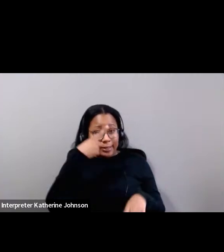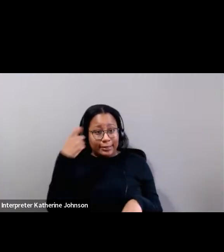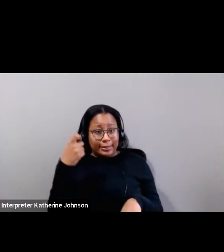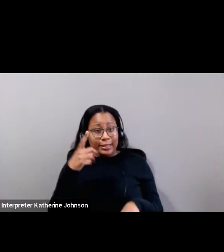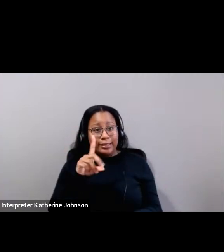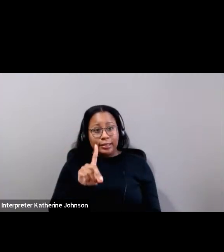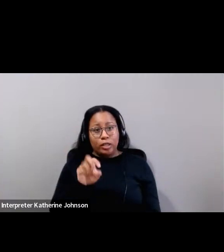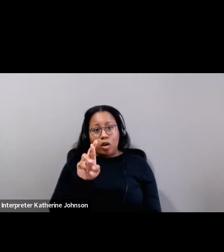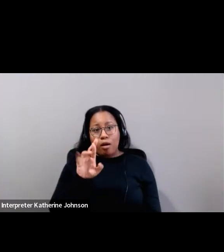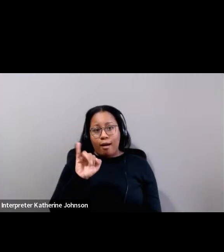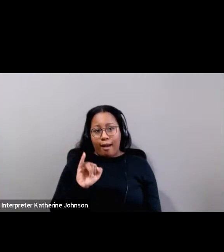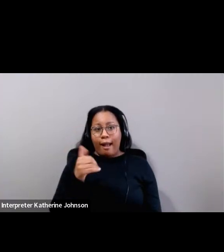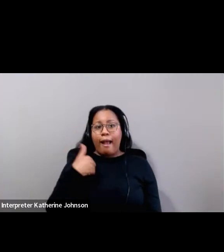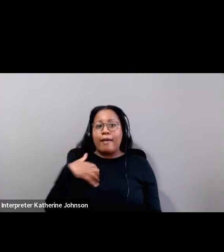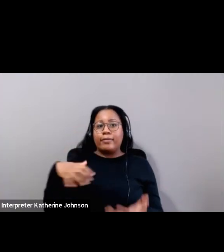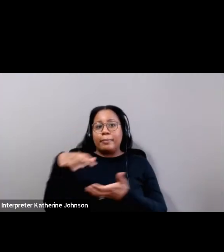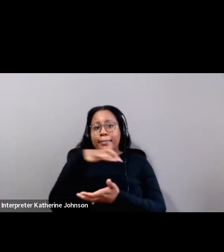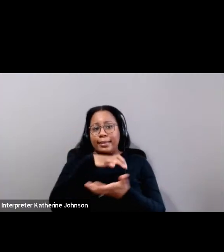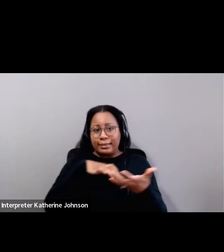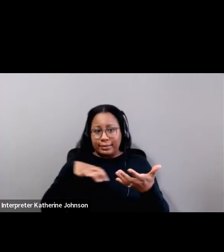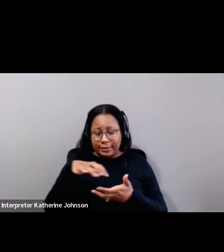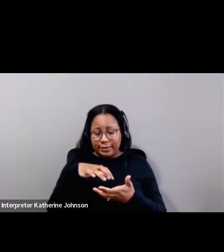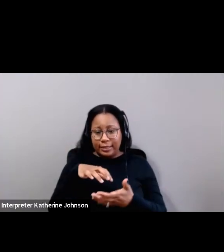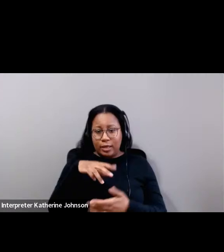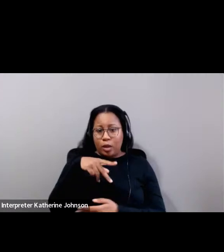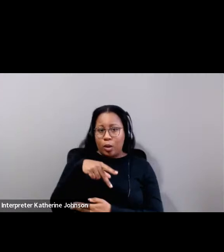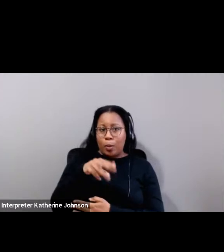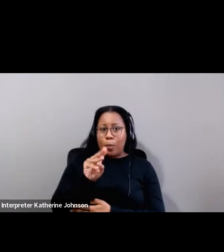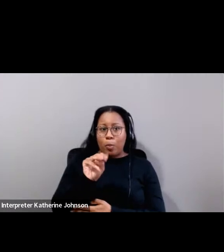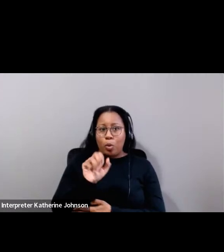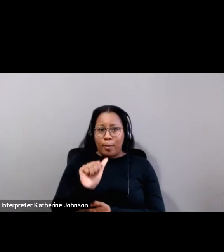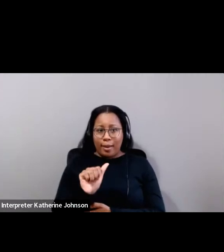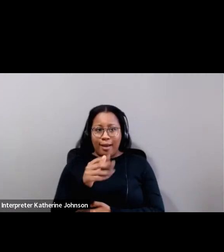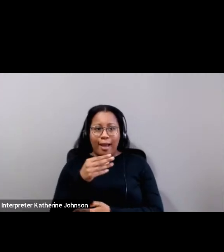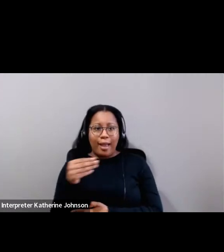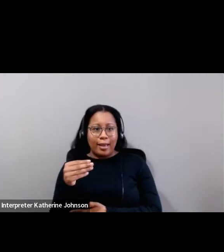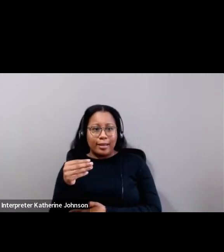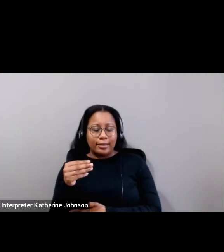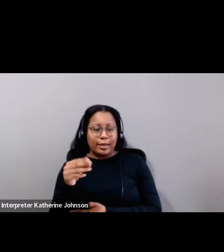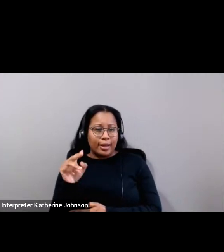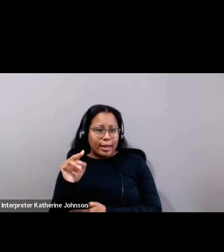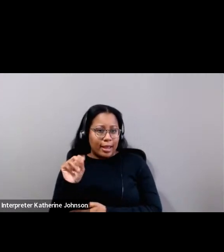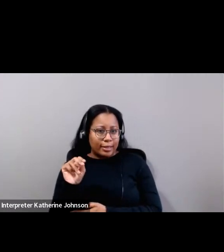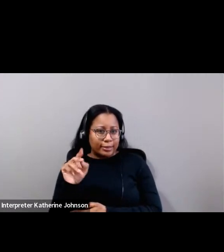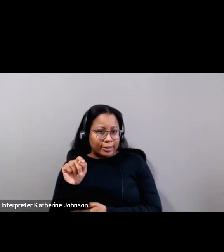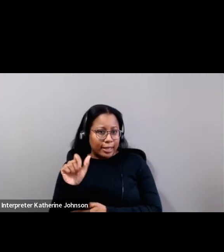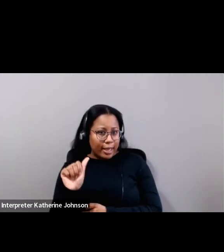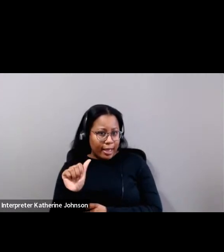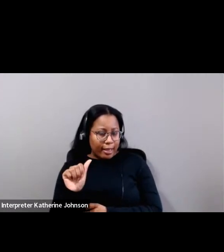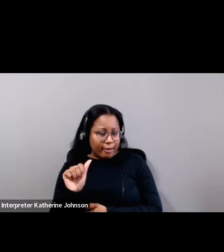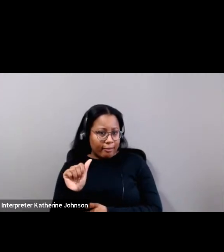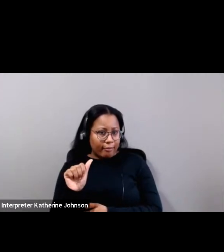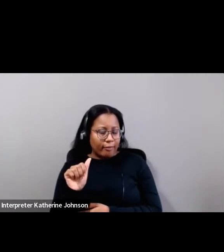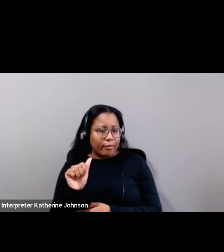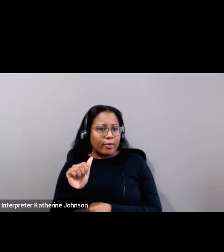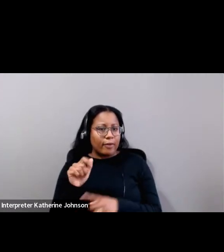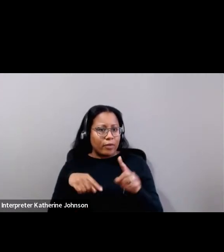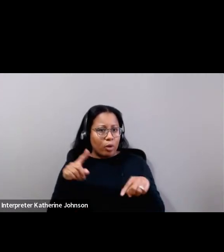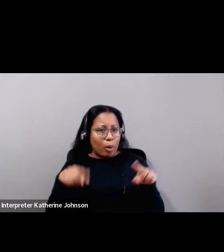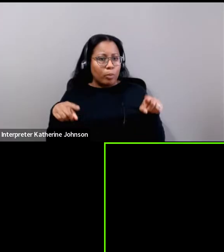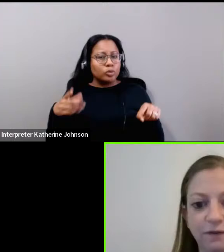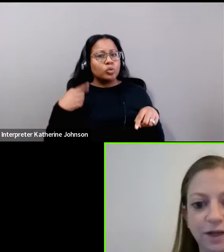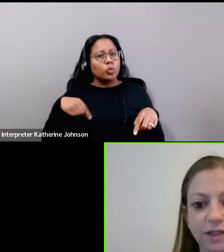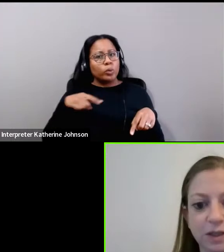of PUMA and NTA variables, we are keeping things consistent for now in the